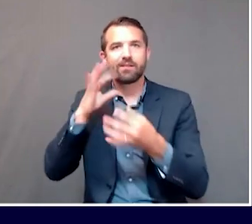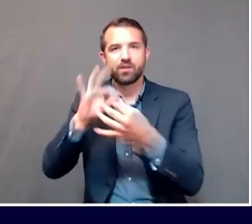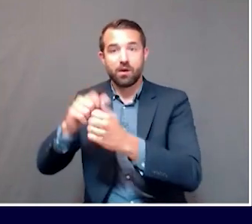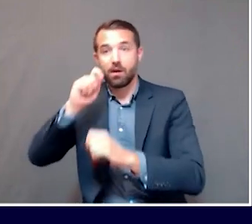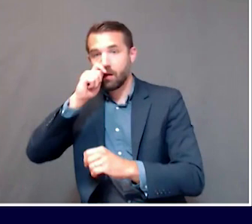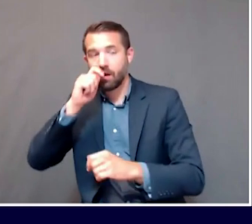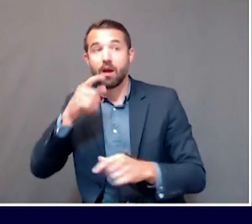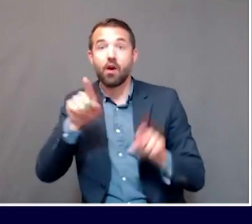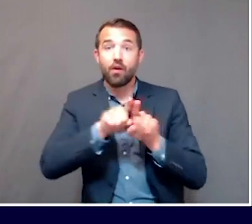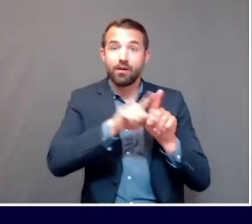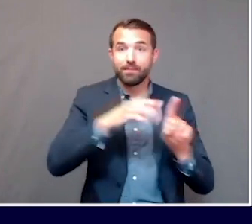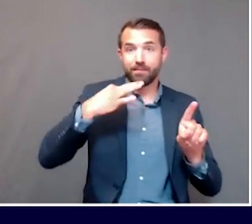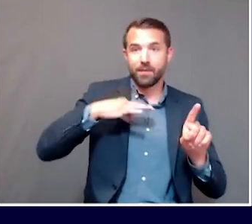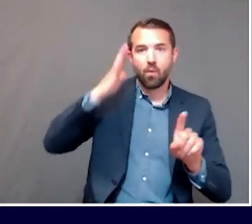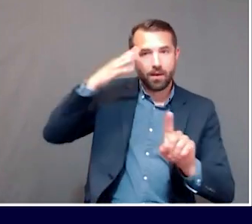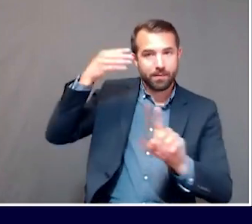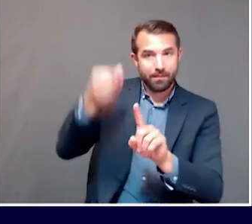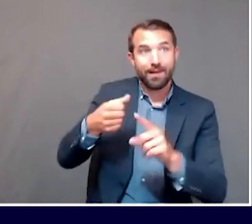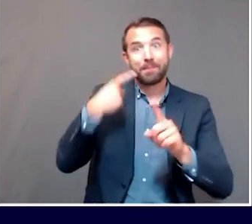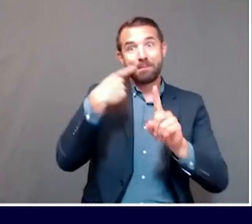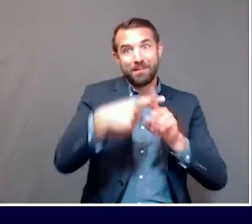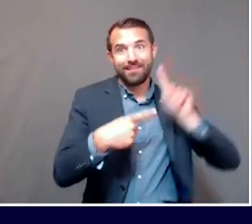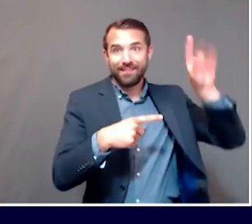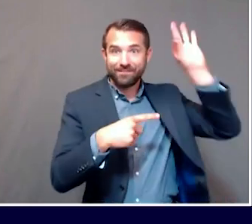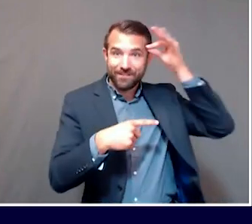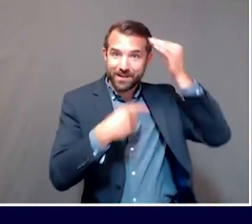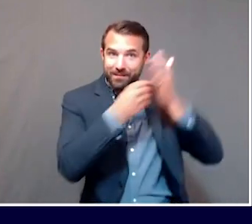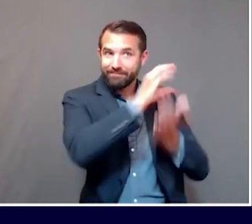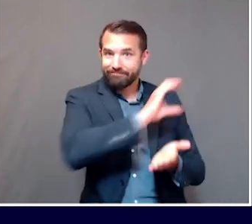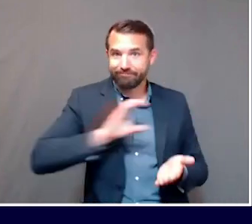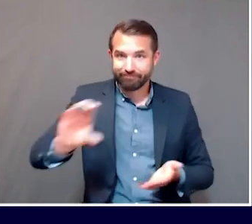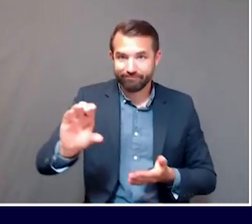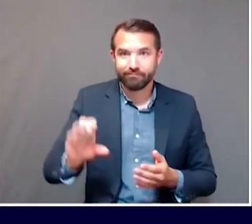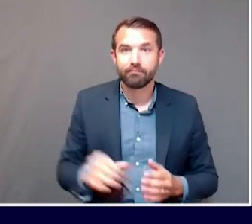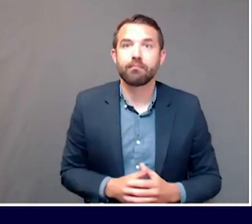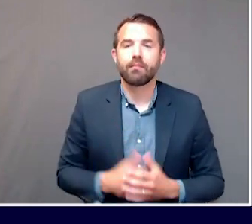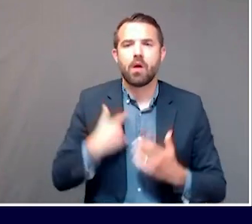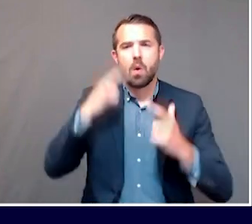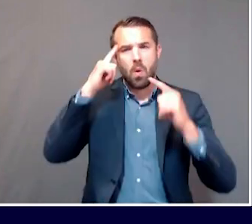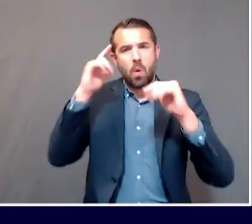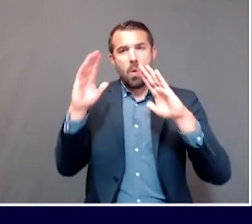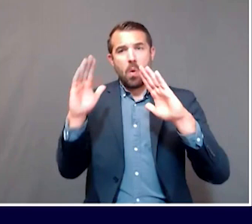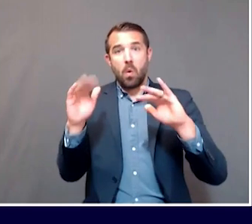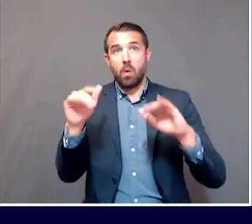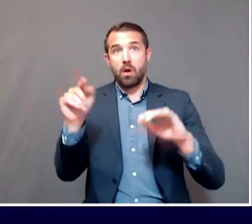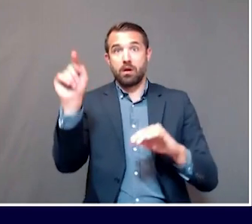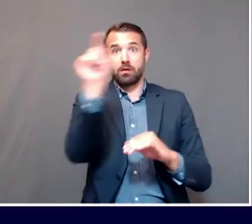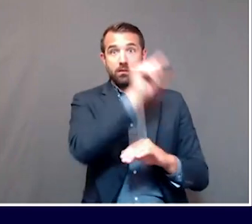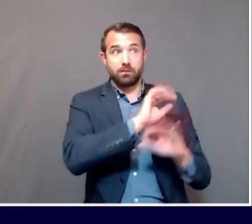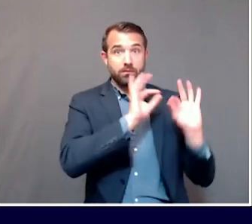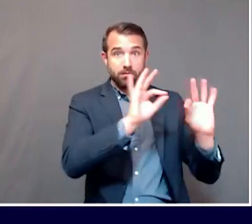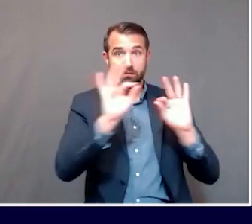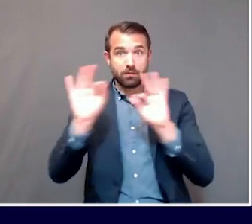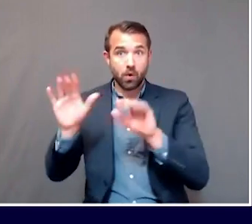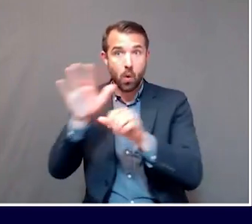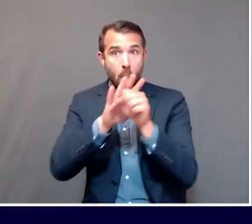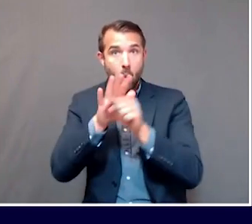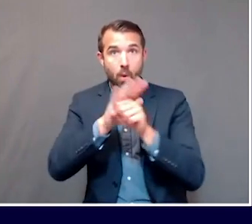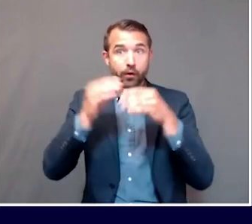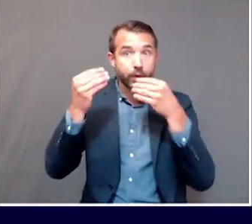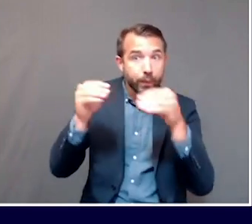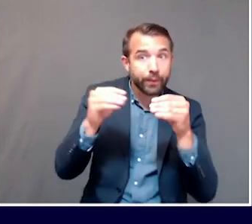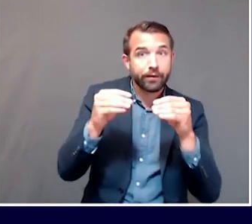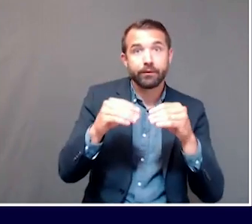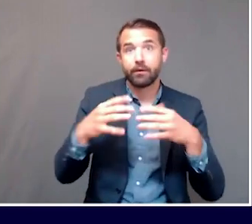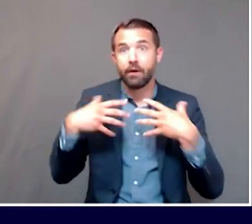gotten. We are crossing our fingers that we have robust participation in this program. And I will say already, independent of this